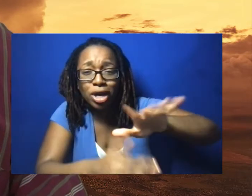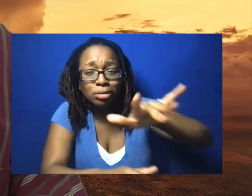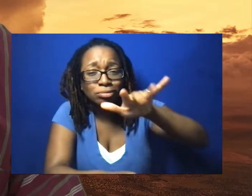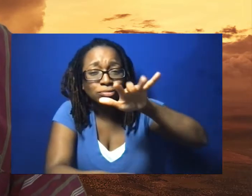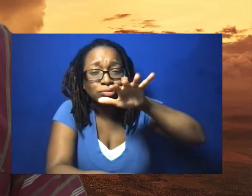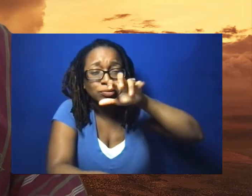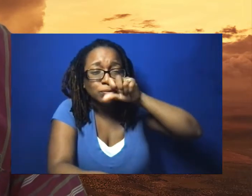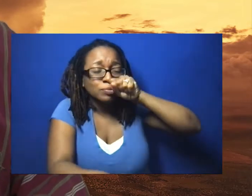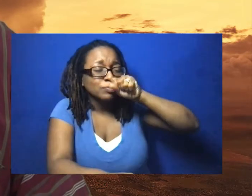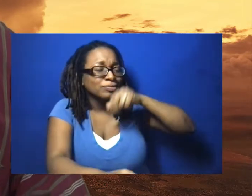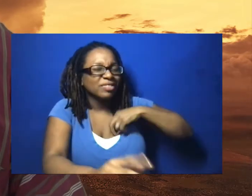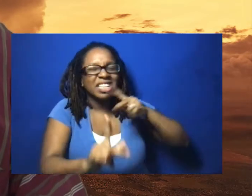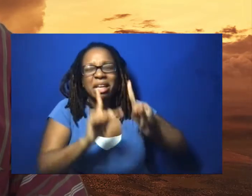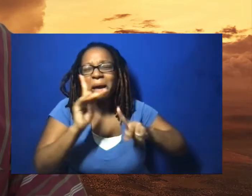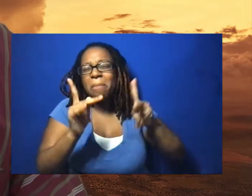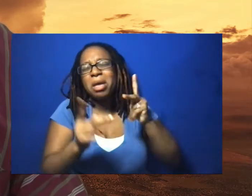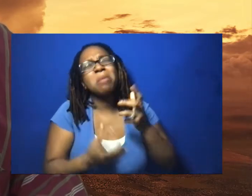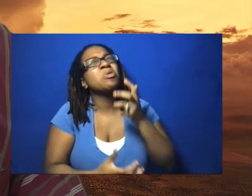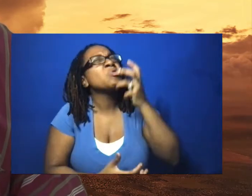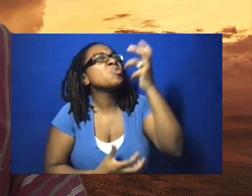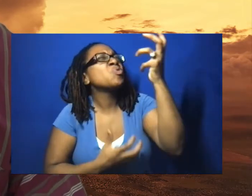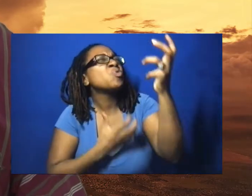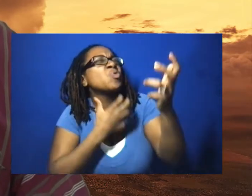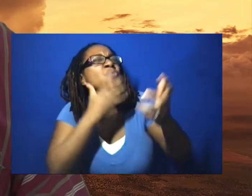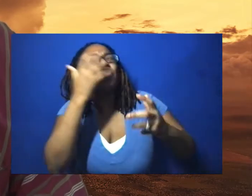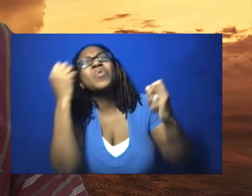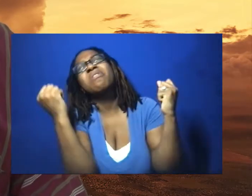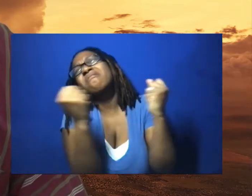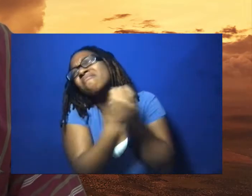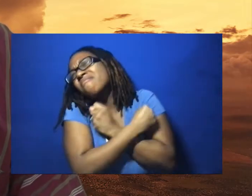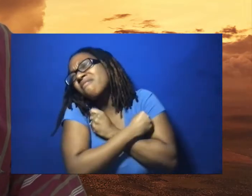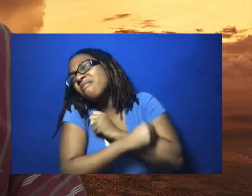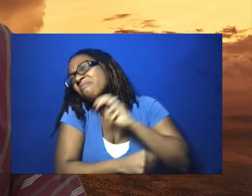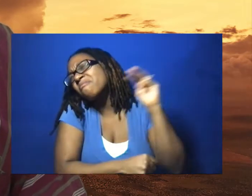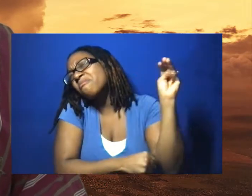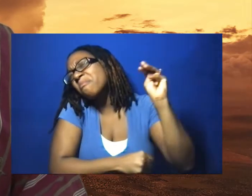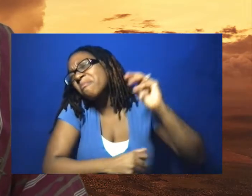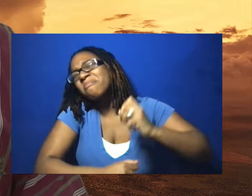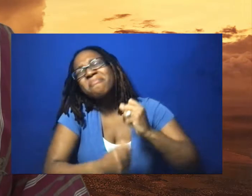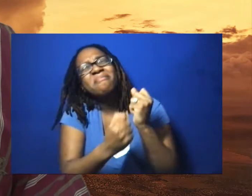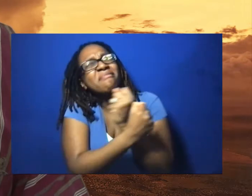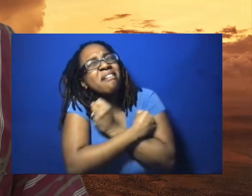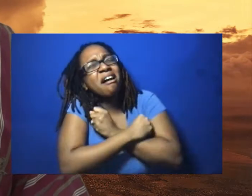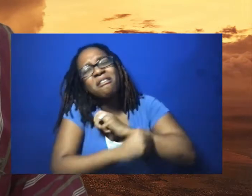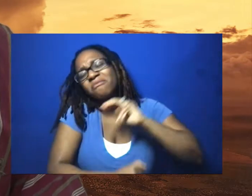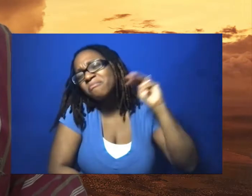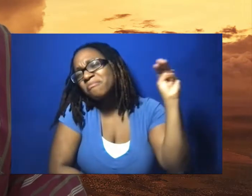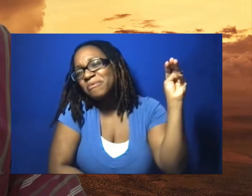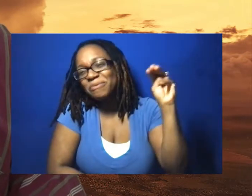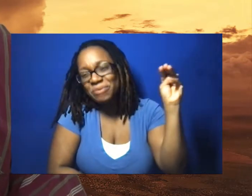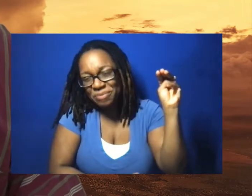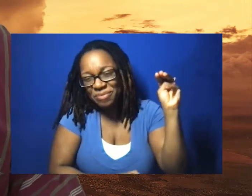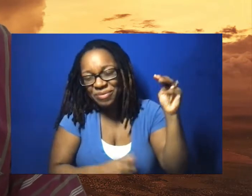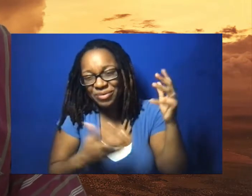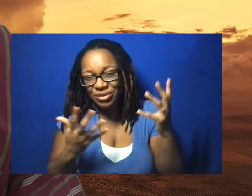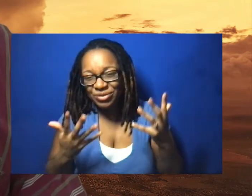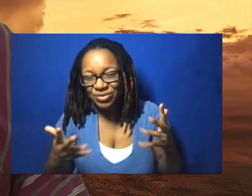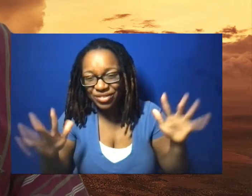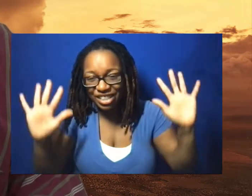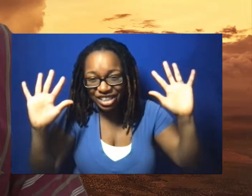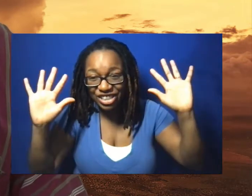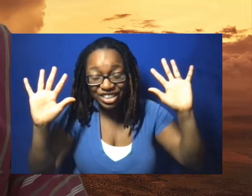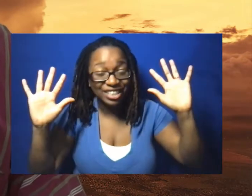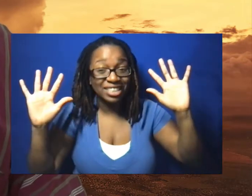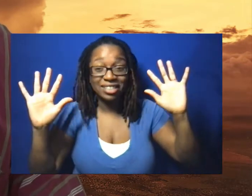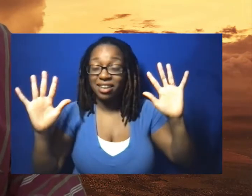always crying out, I love you, Mufunga, I love you, Mufunga. And after a while,